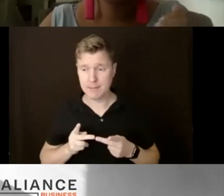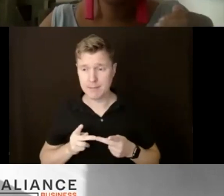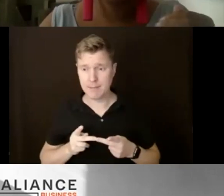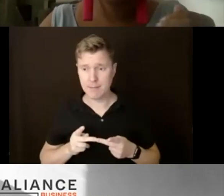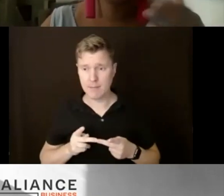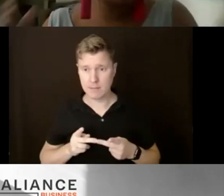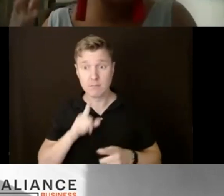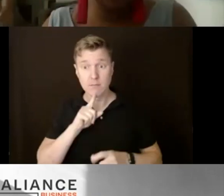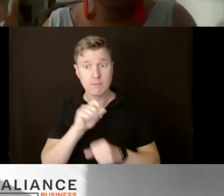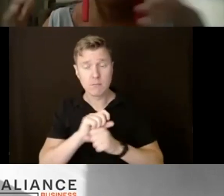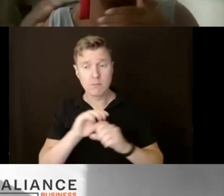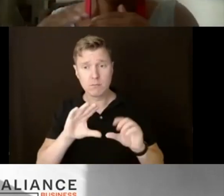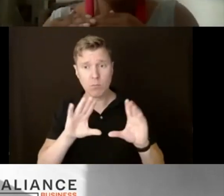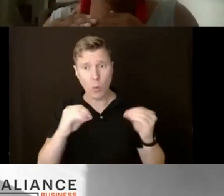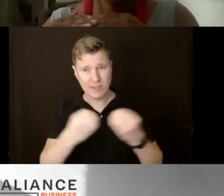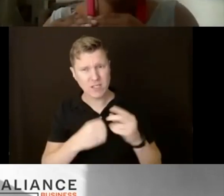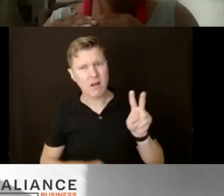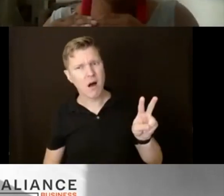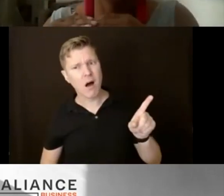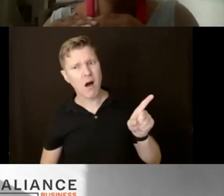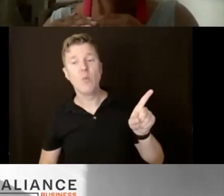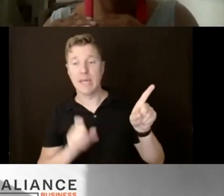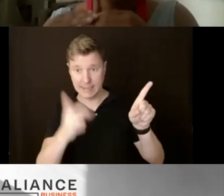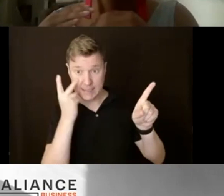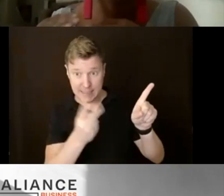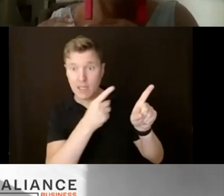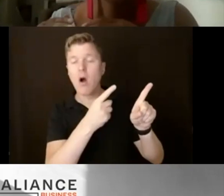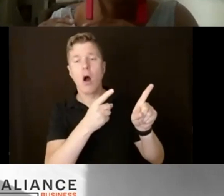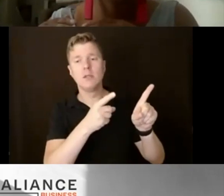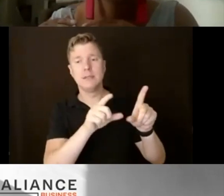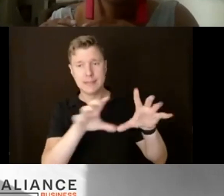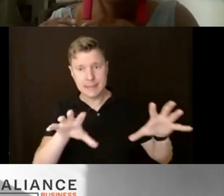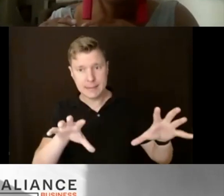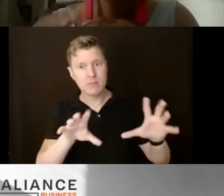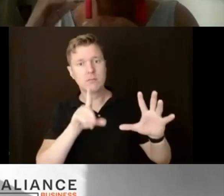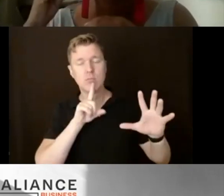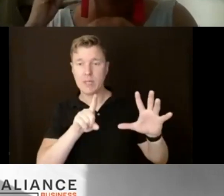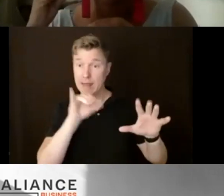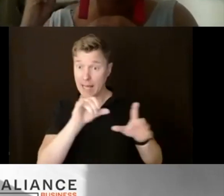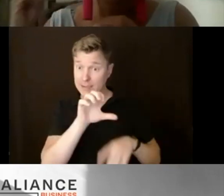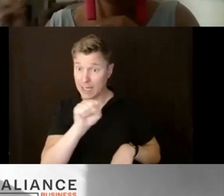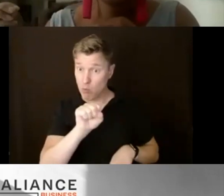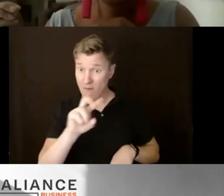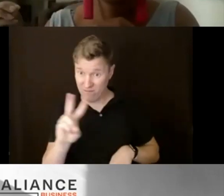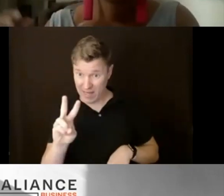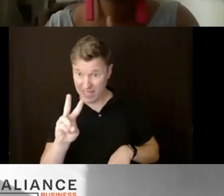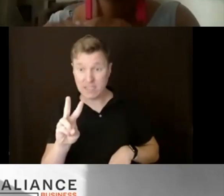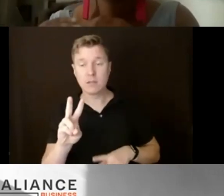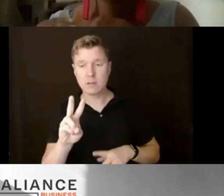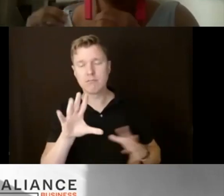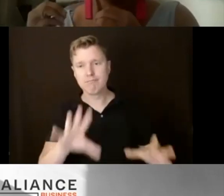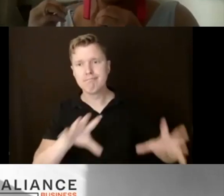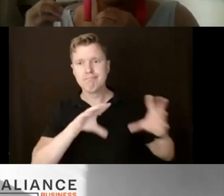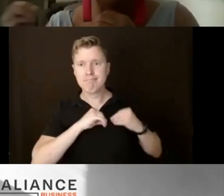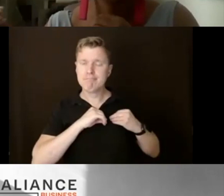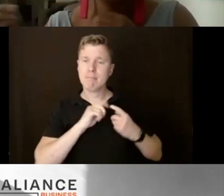are organizations we can see that are taking sexual violence as a priority, or at least make